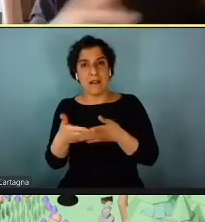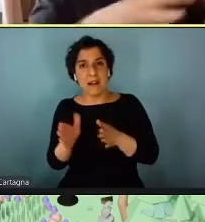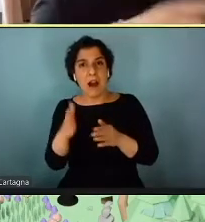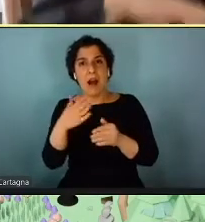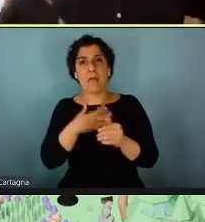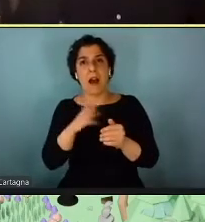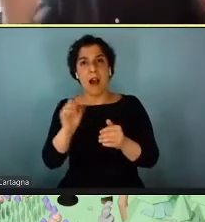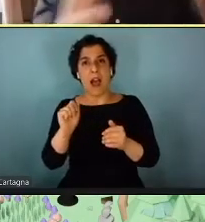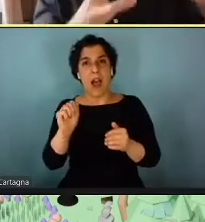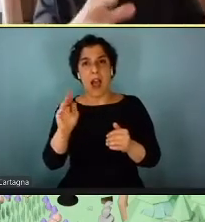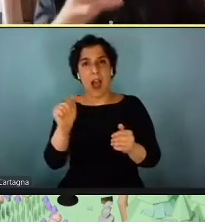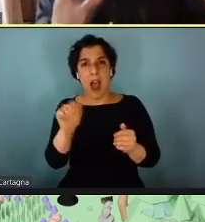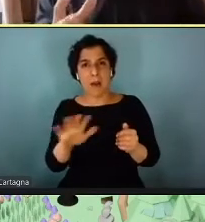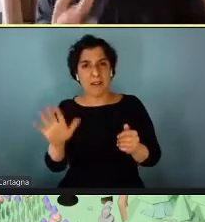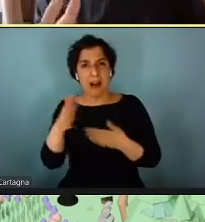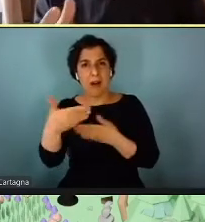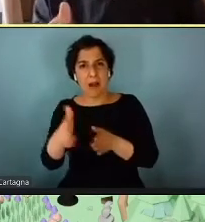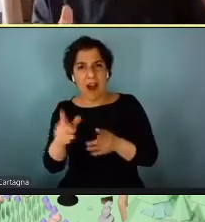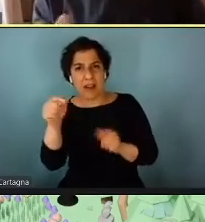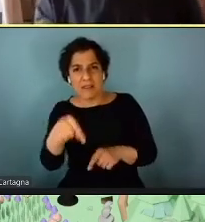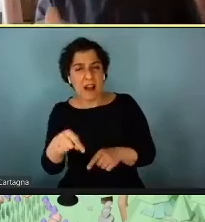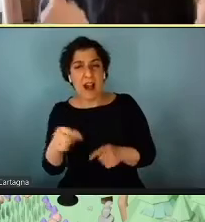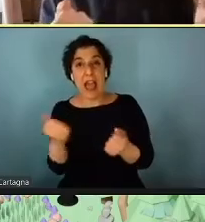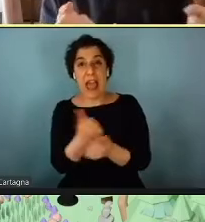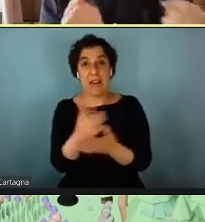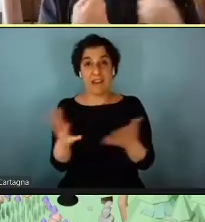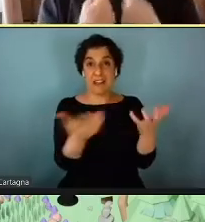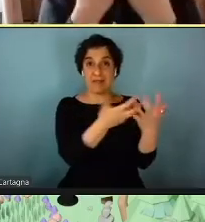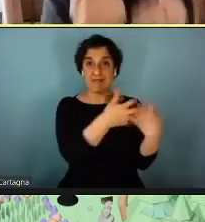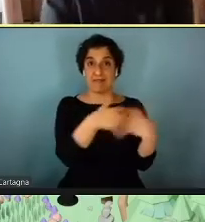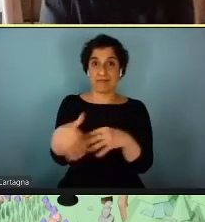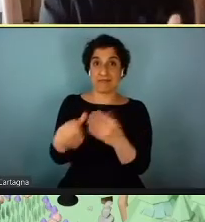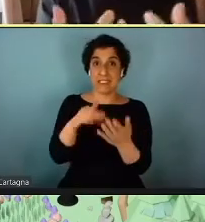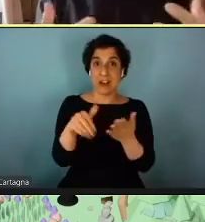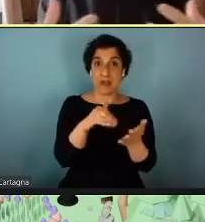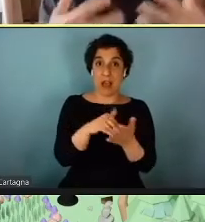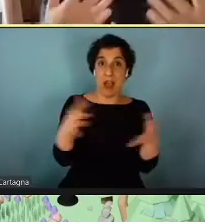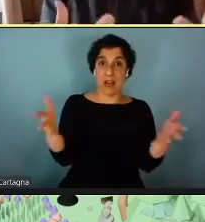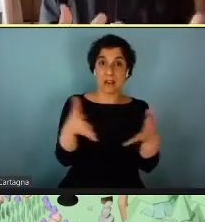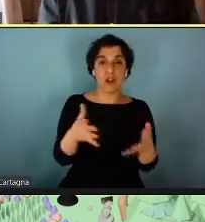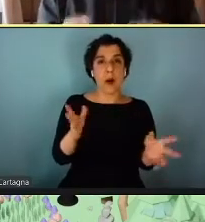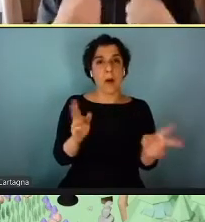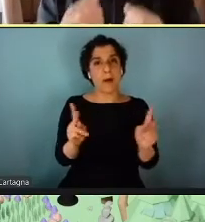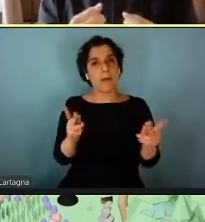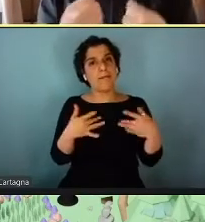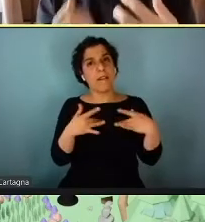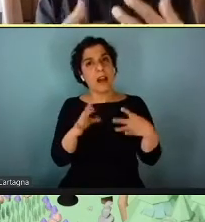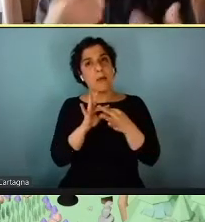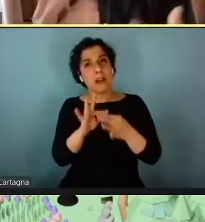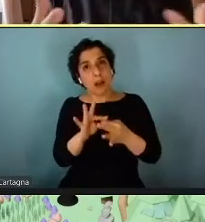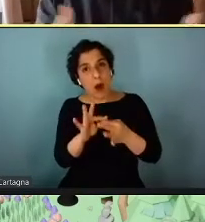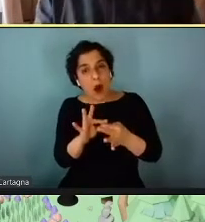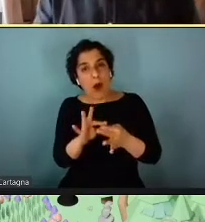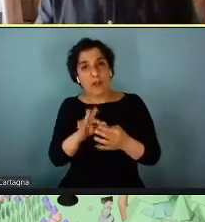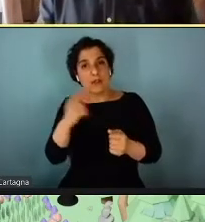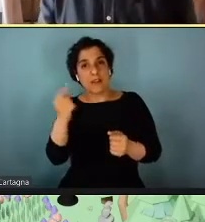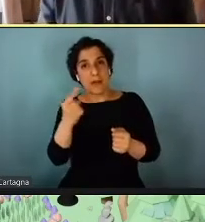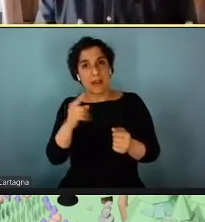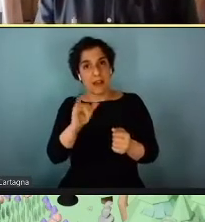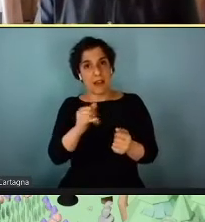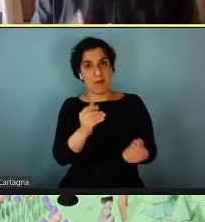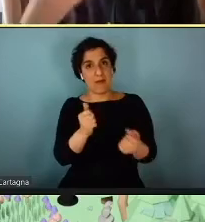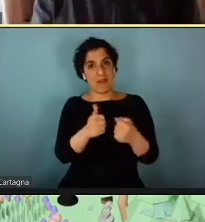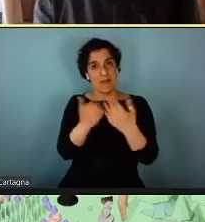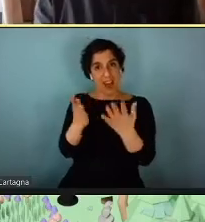be, that everything is going to be centralized, so people can belong to something that provides services and also